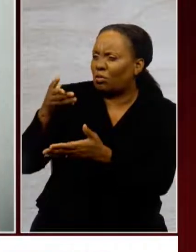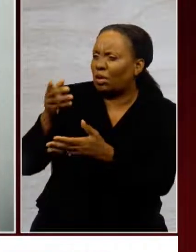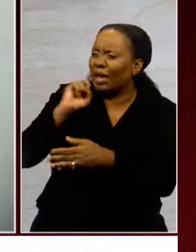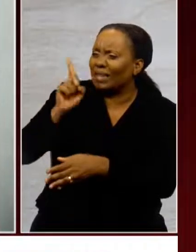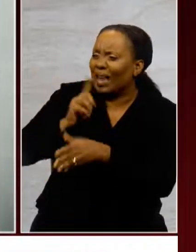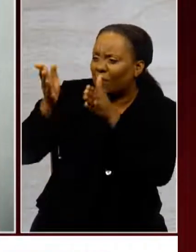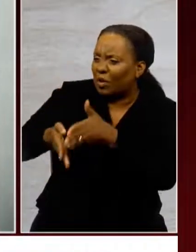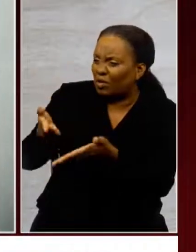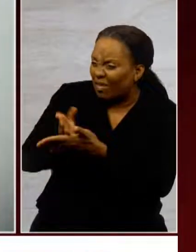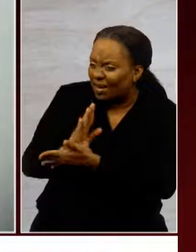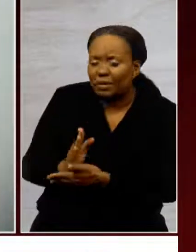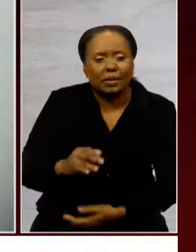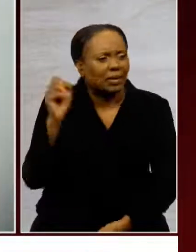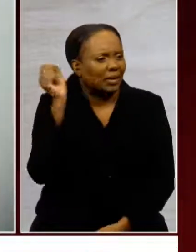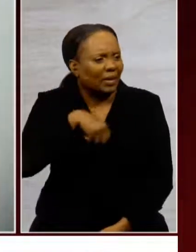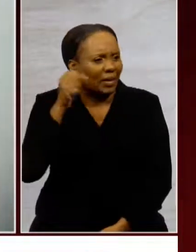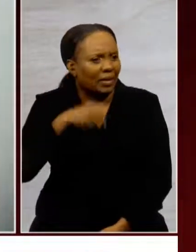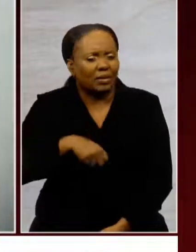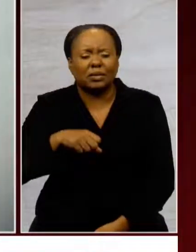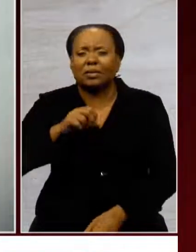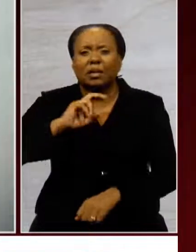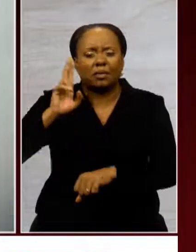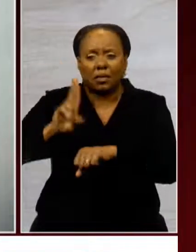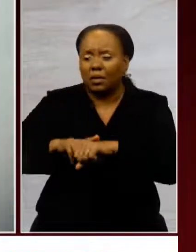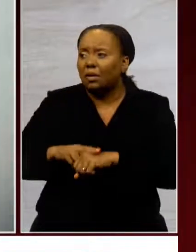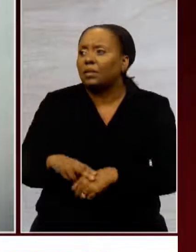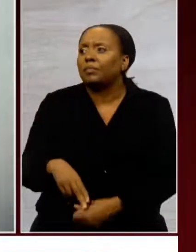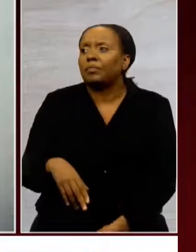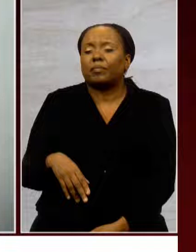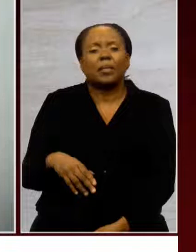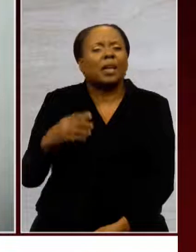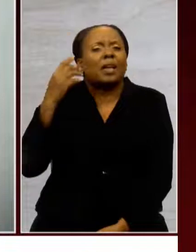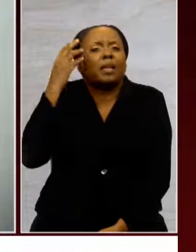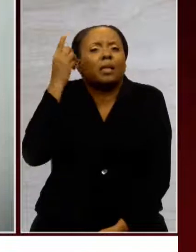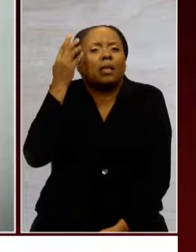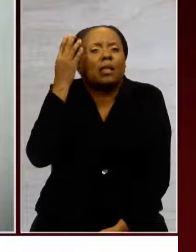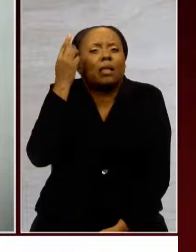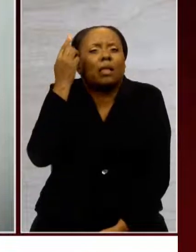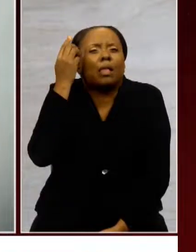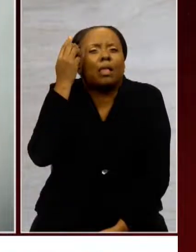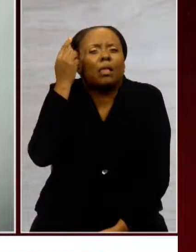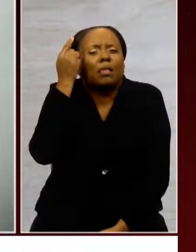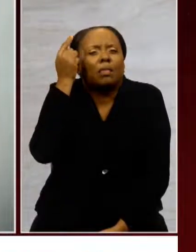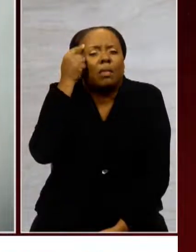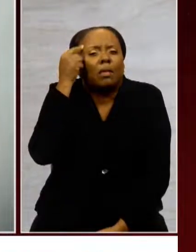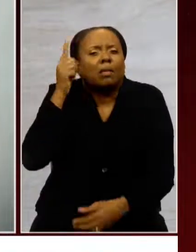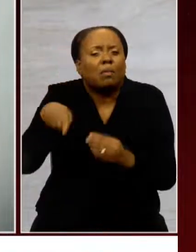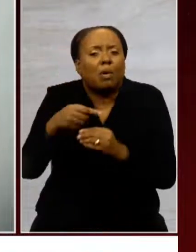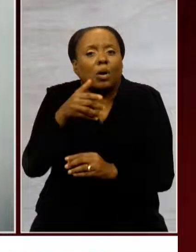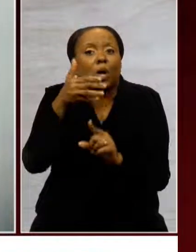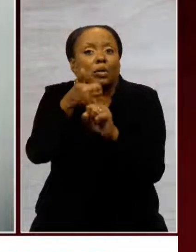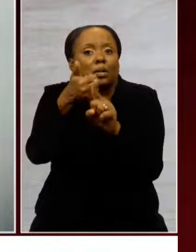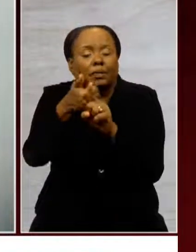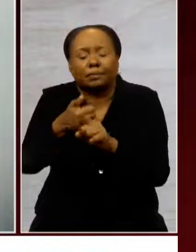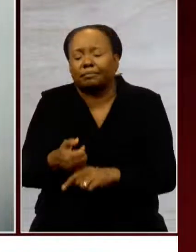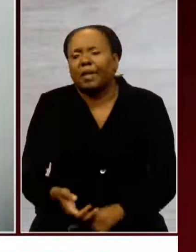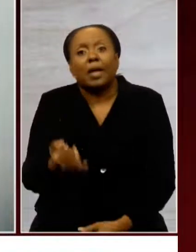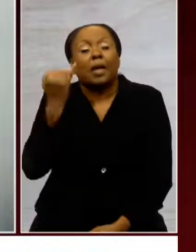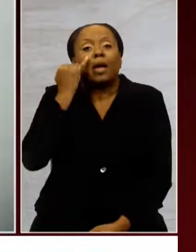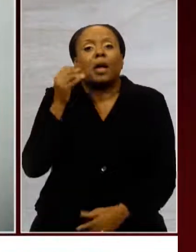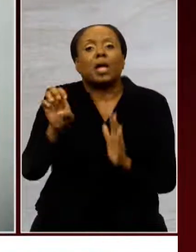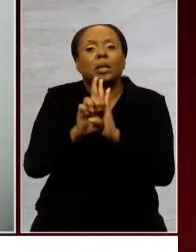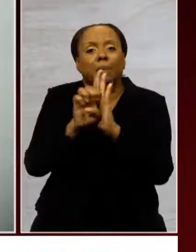it. What I always try to say to people, think about what you would want for yourself. If you came into your